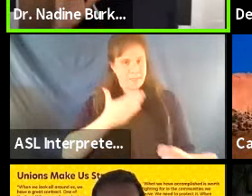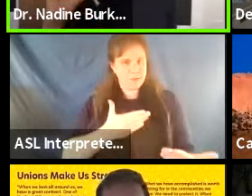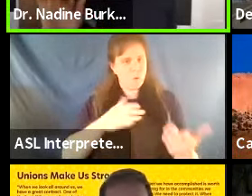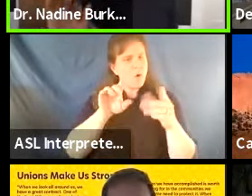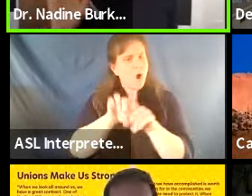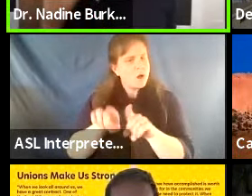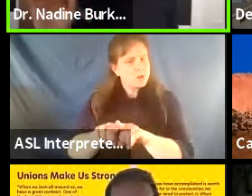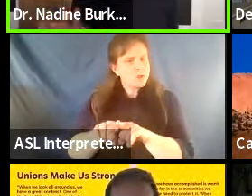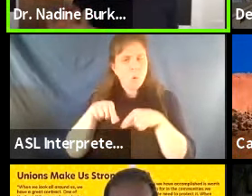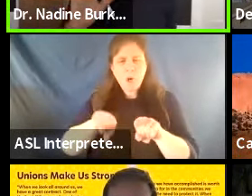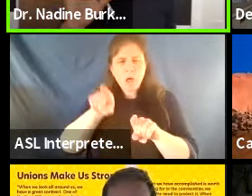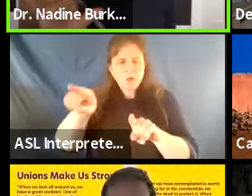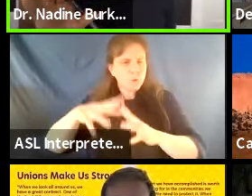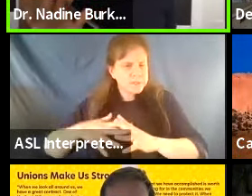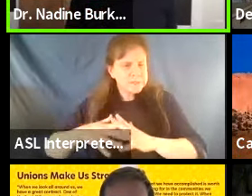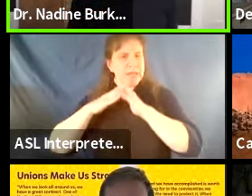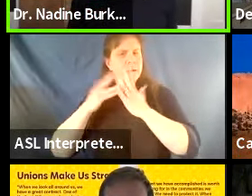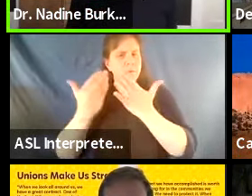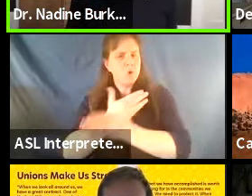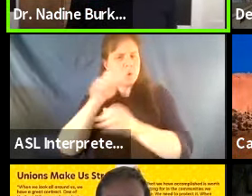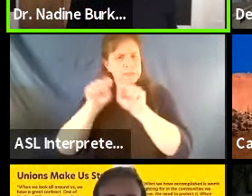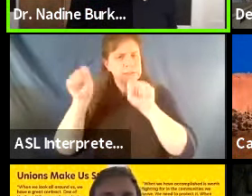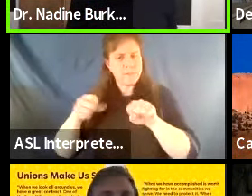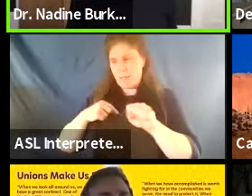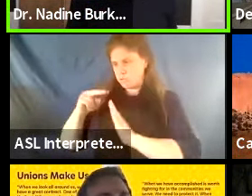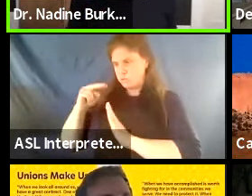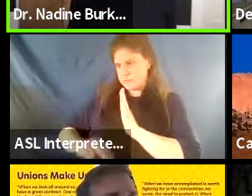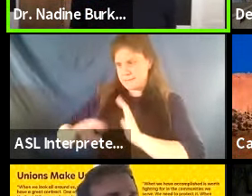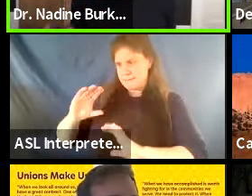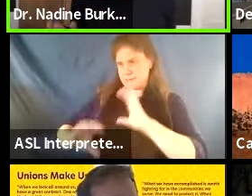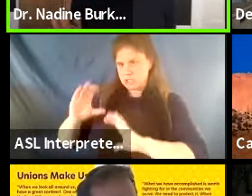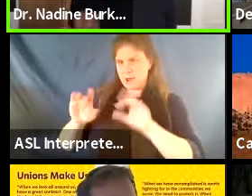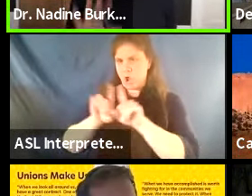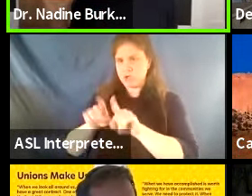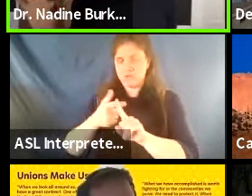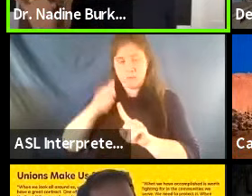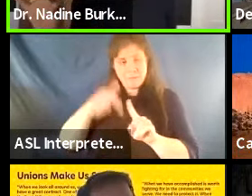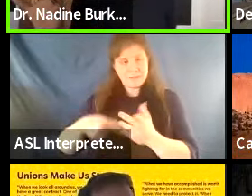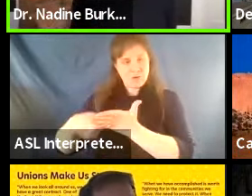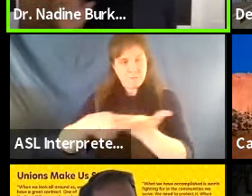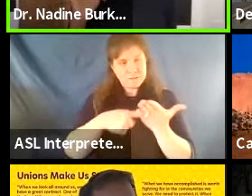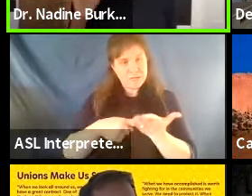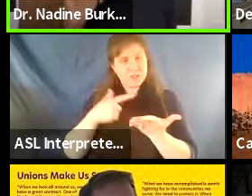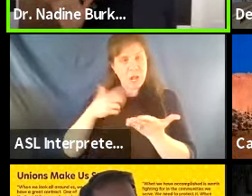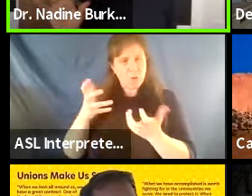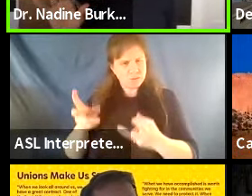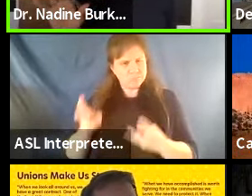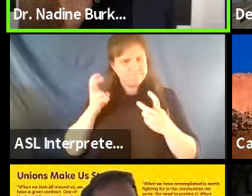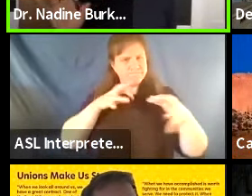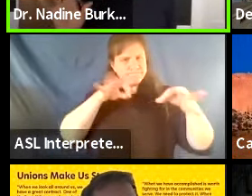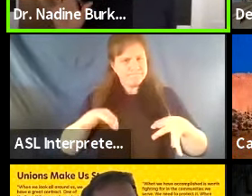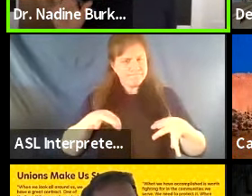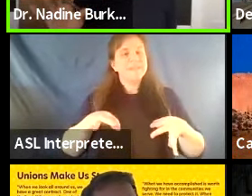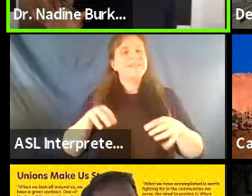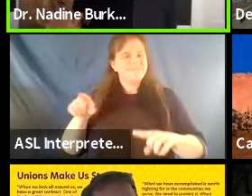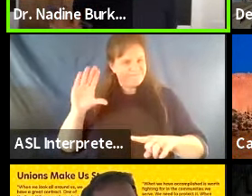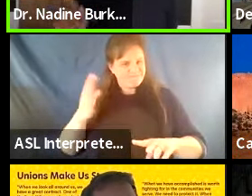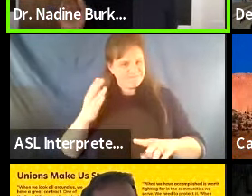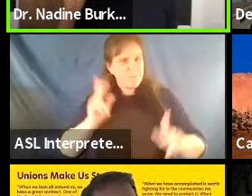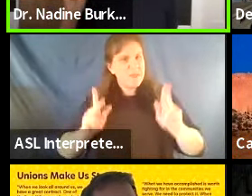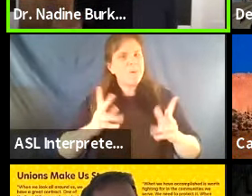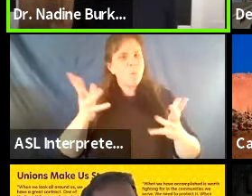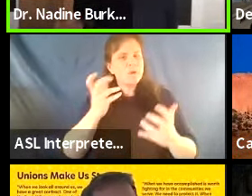what I'm reading in the chat and what I want to lift up from this conversation is that what we're hearing is that folks want to see data